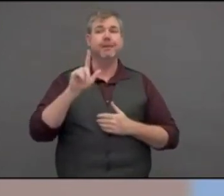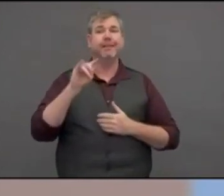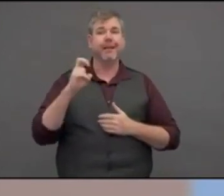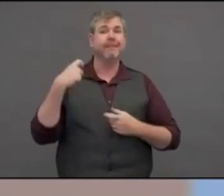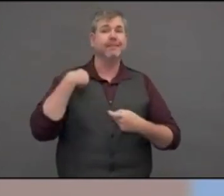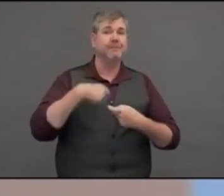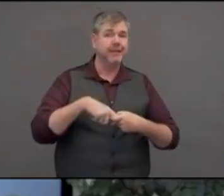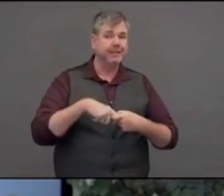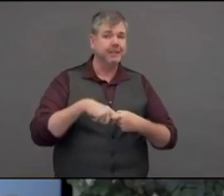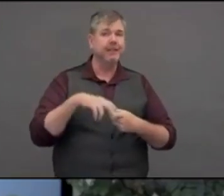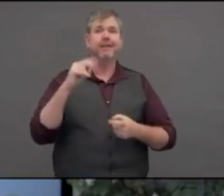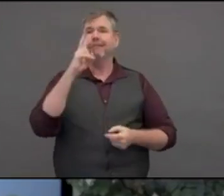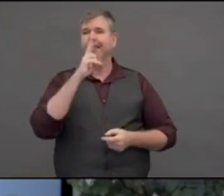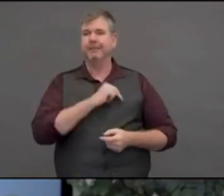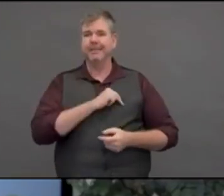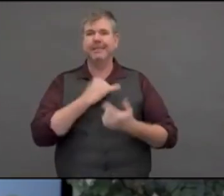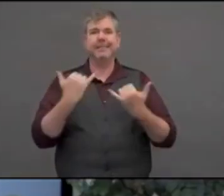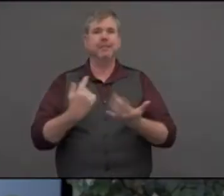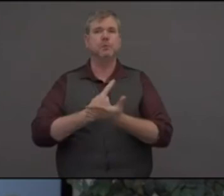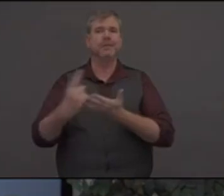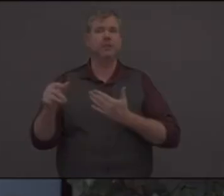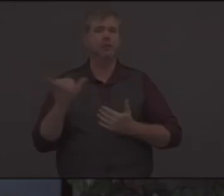day.